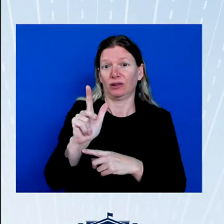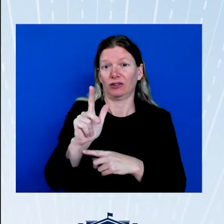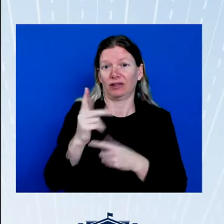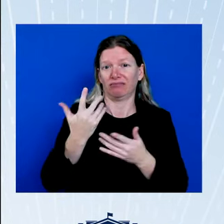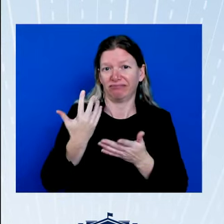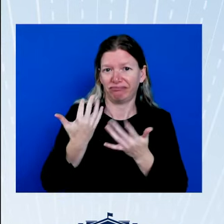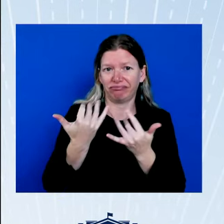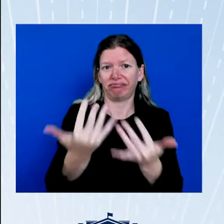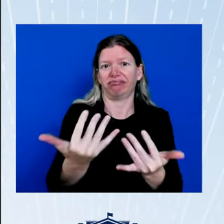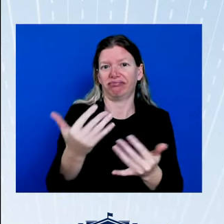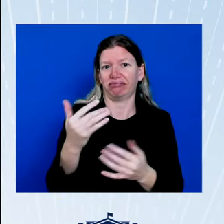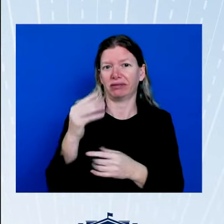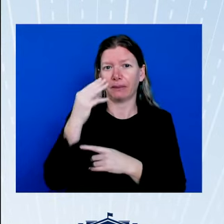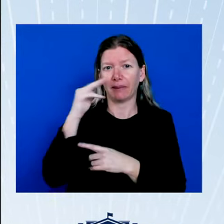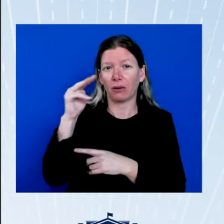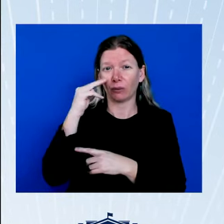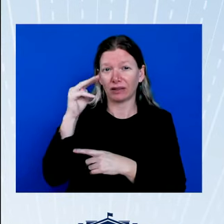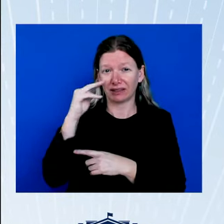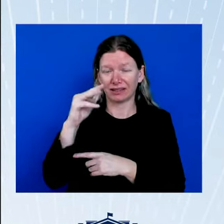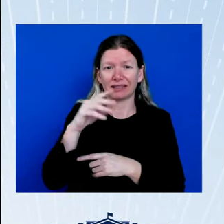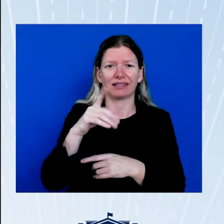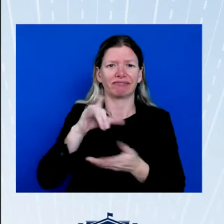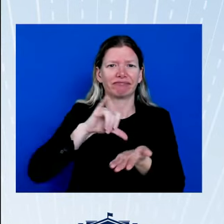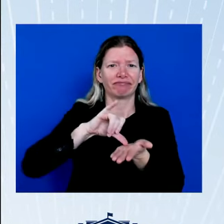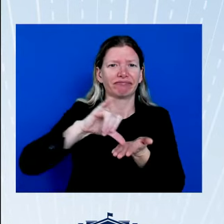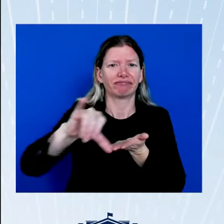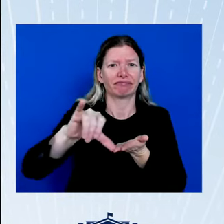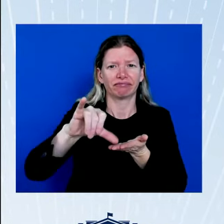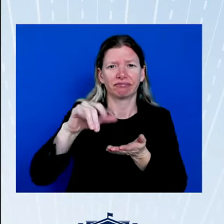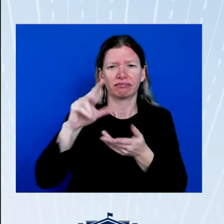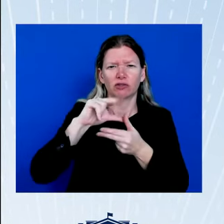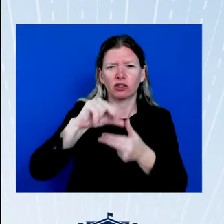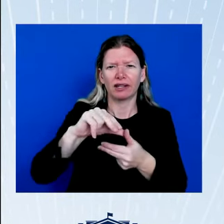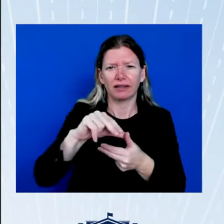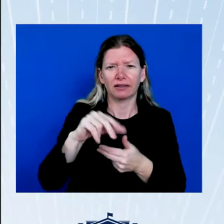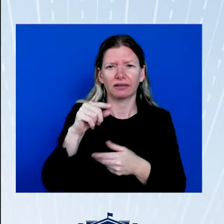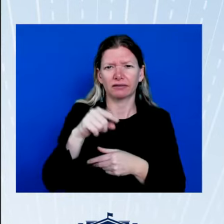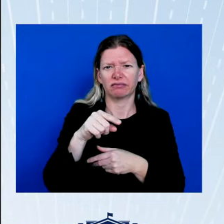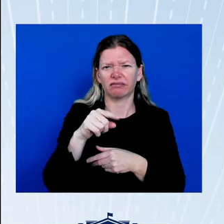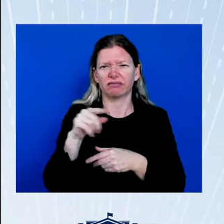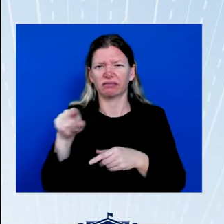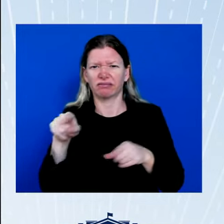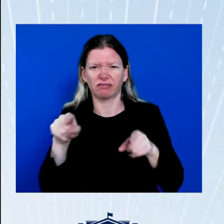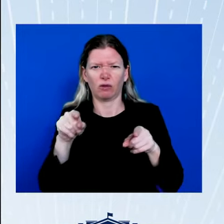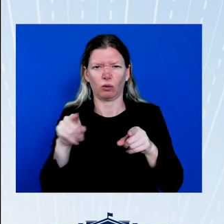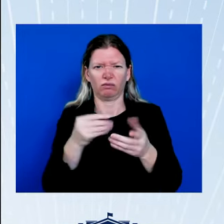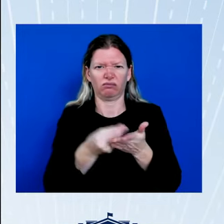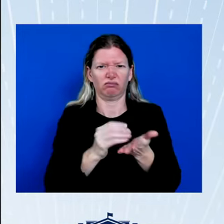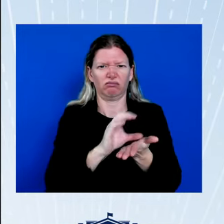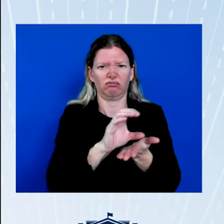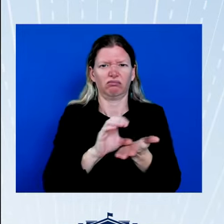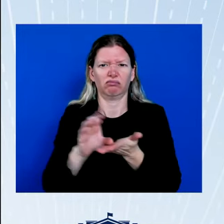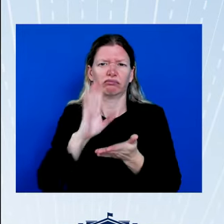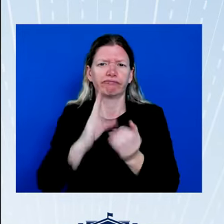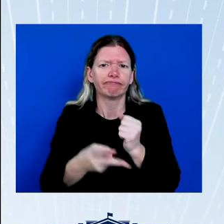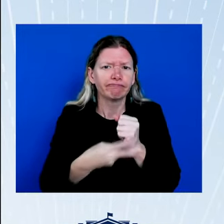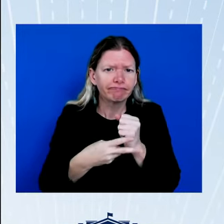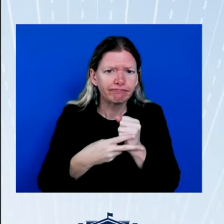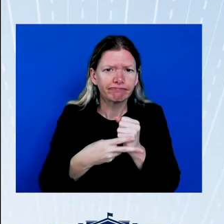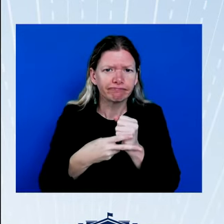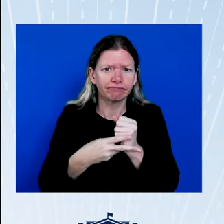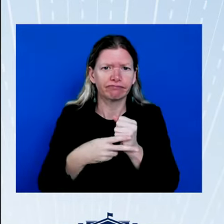provide for the preservation and conservation of impacted cultural resources in Hawaii and Guam, as well as efforts